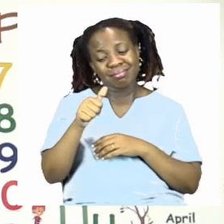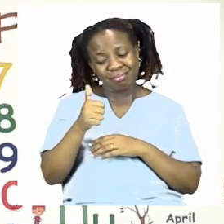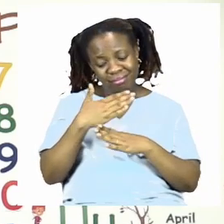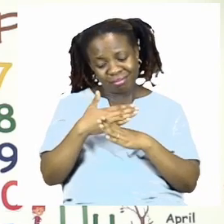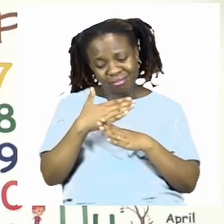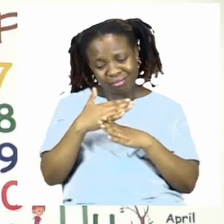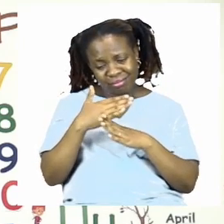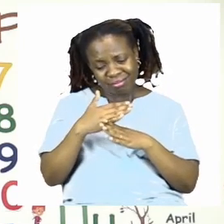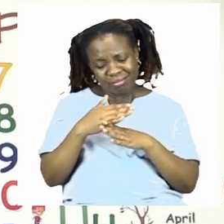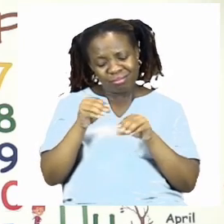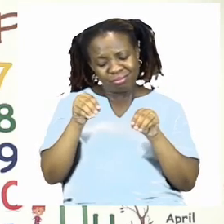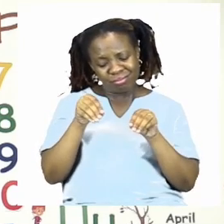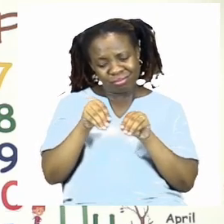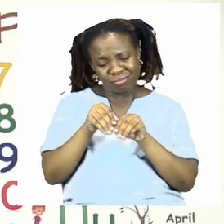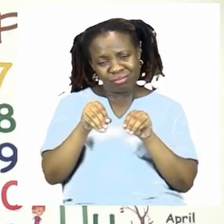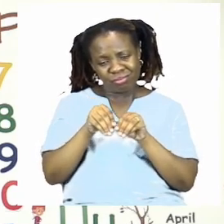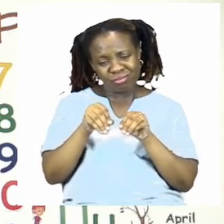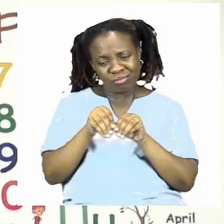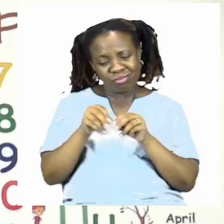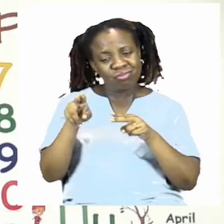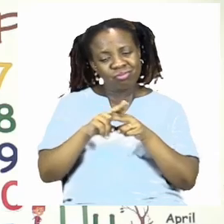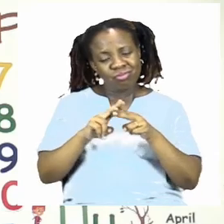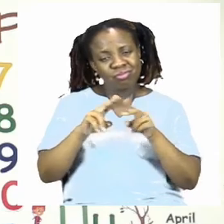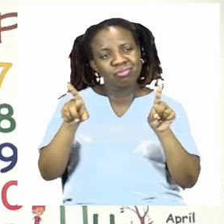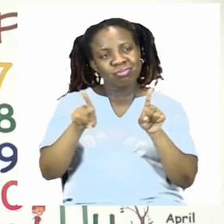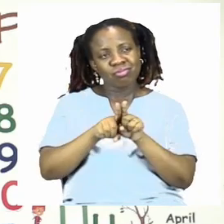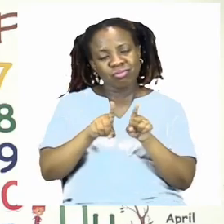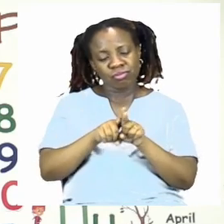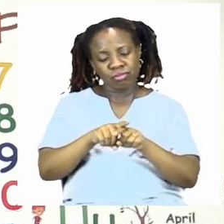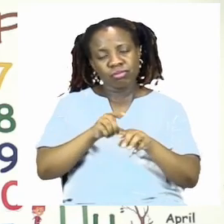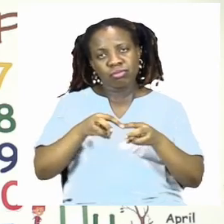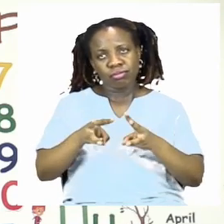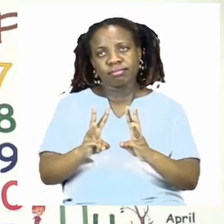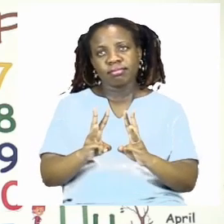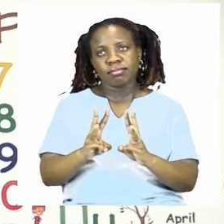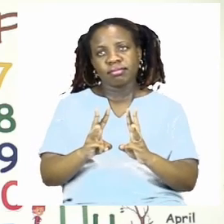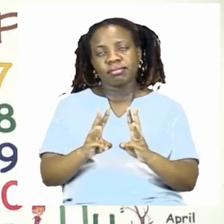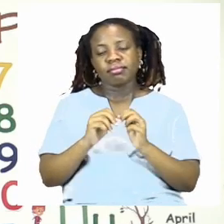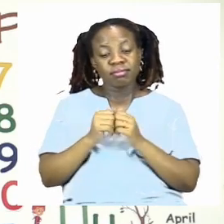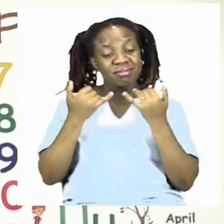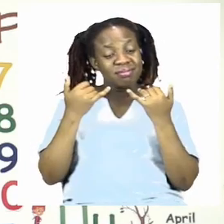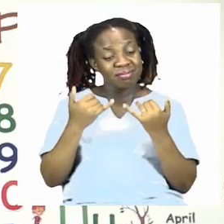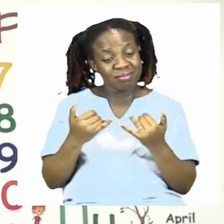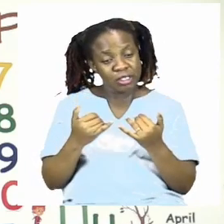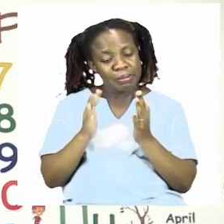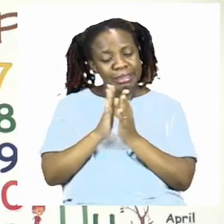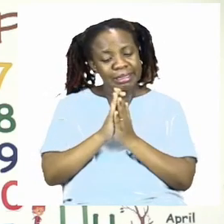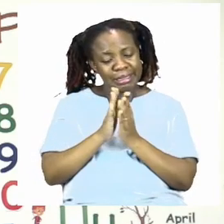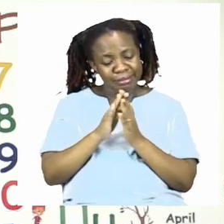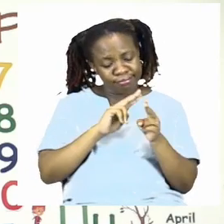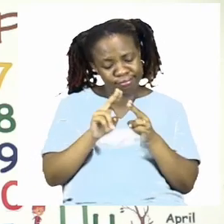complete all the other computation sums. Now boys and girls, I'm going to leave you to quickly finish all your